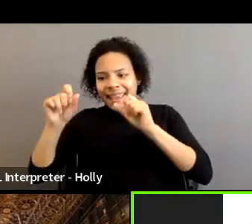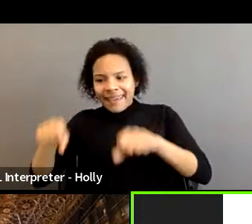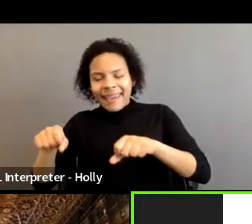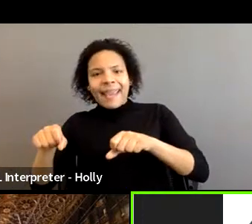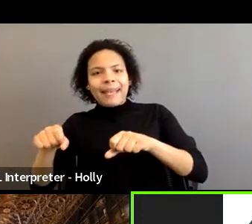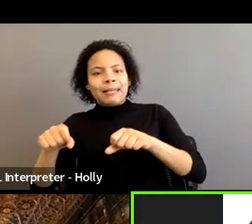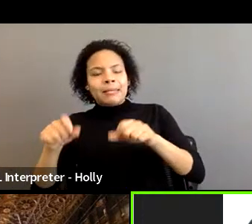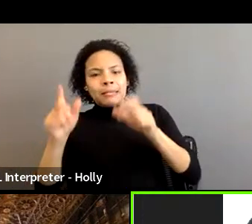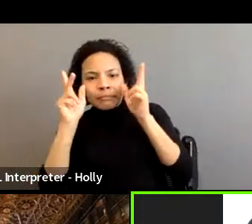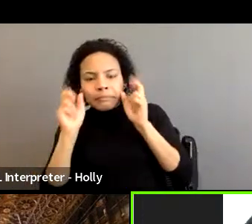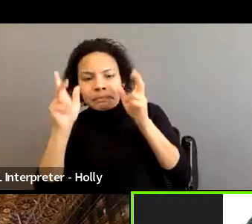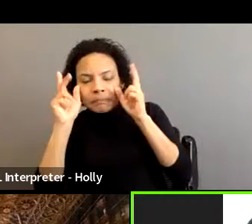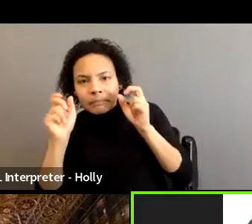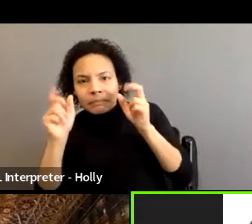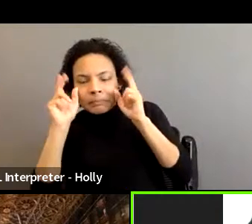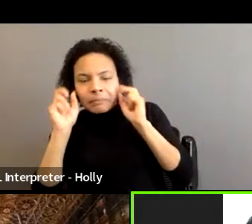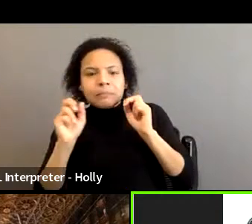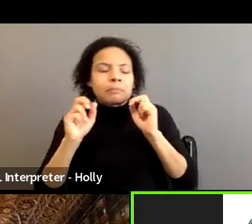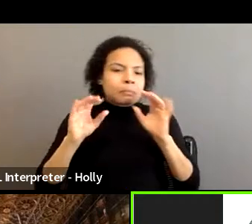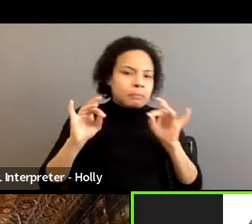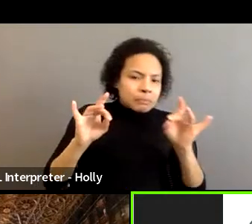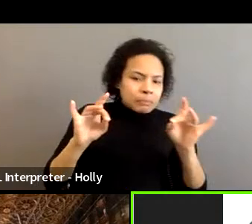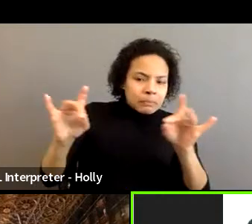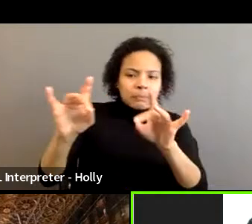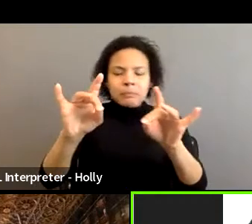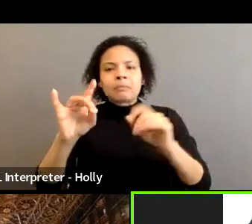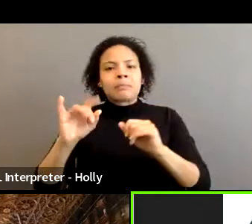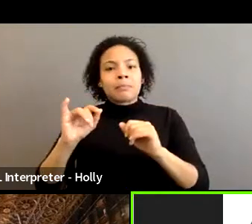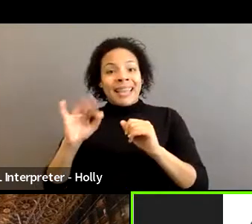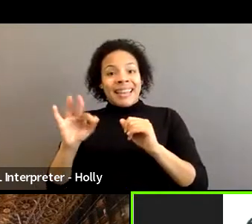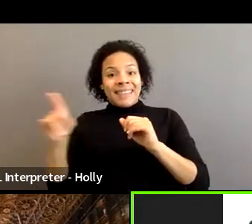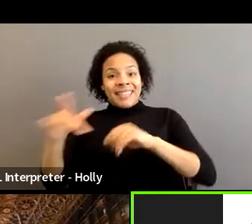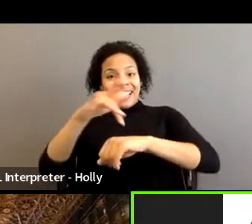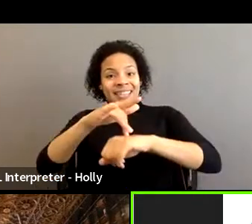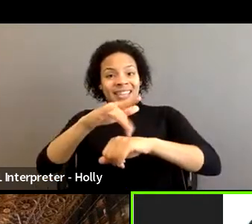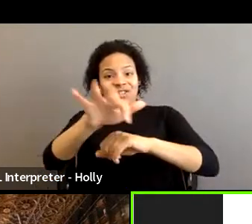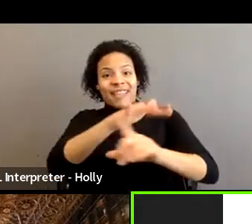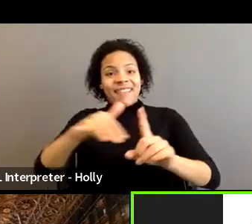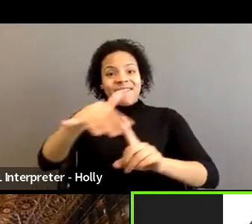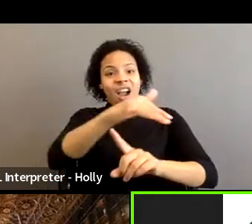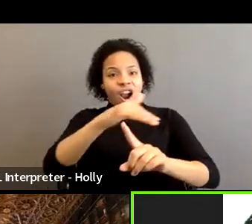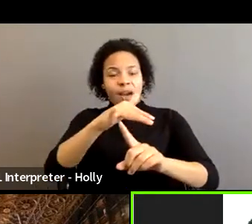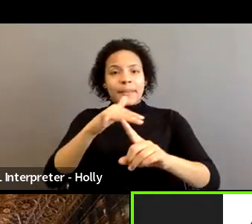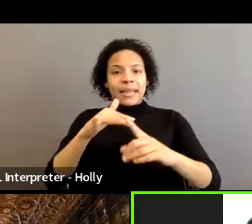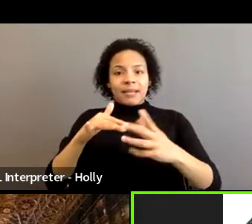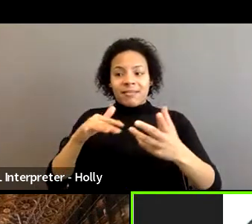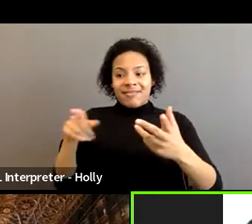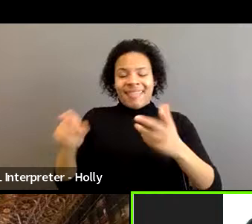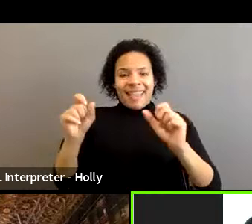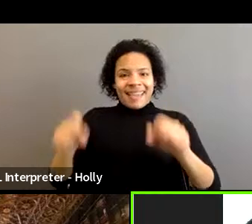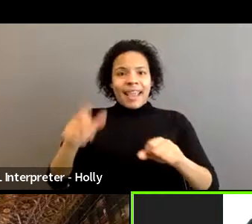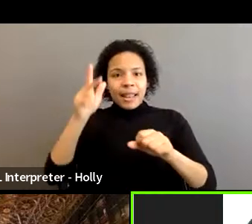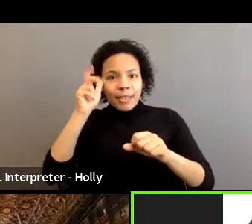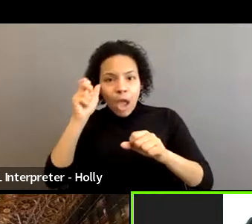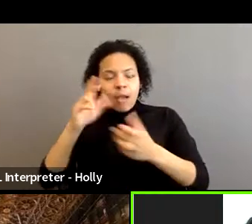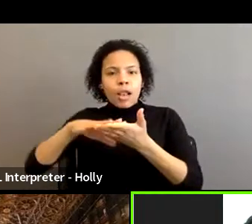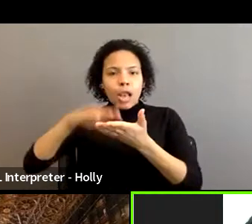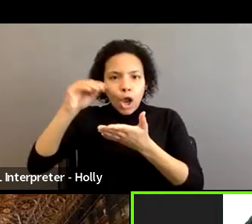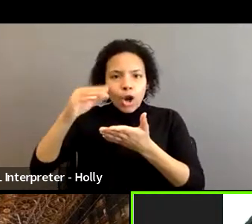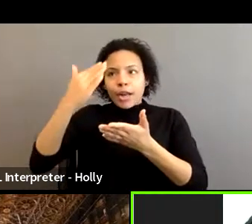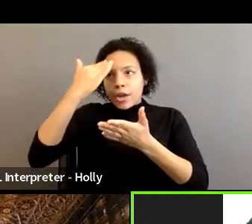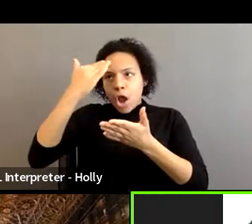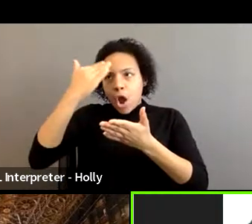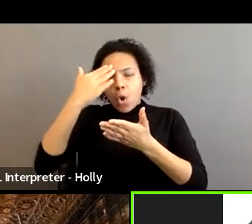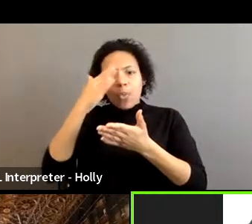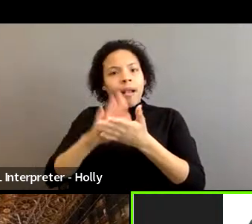well, if they want to step outside of the box. Because when there's no image, then the stereotypes are always going to flow in, no matter if anybody